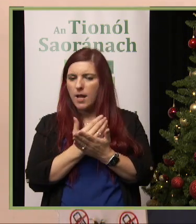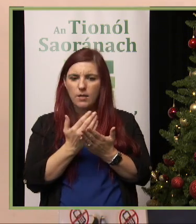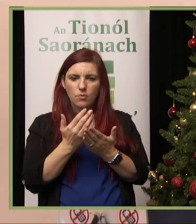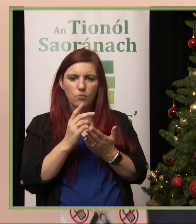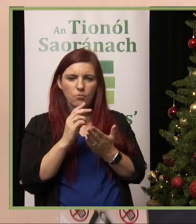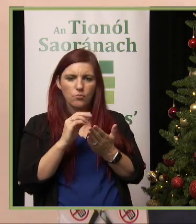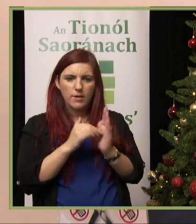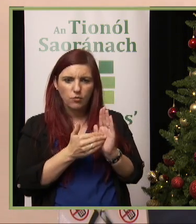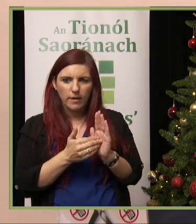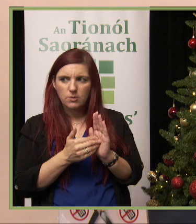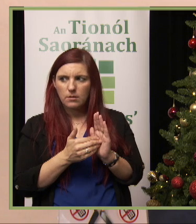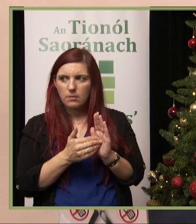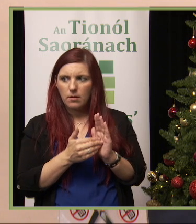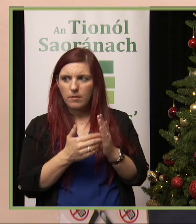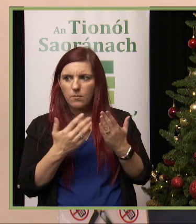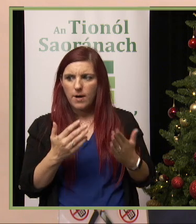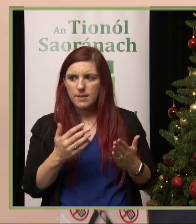threatened species.